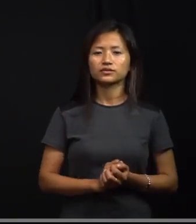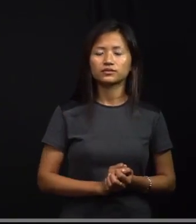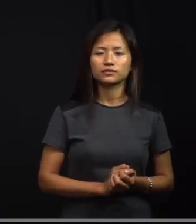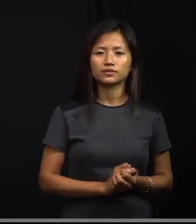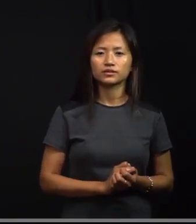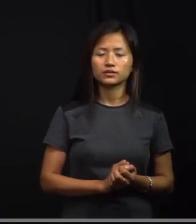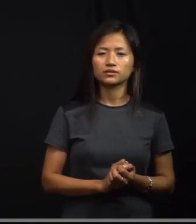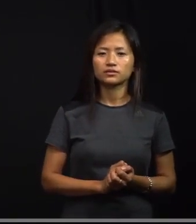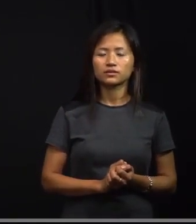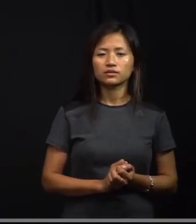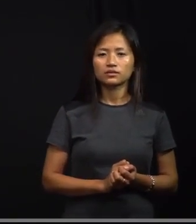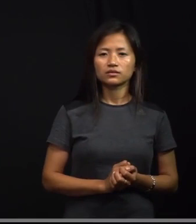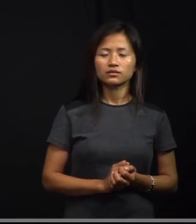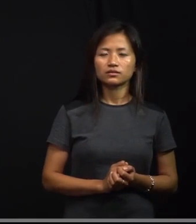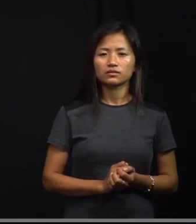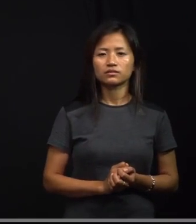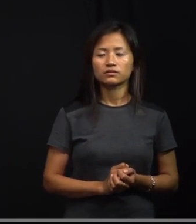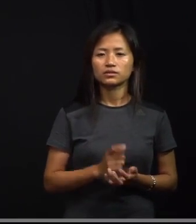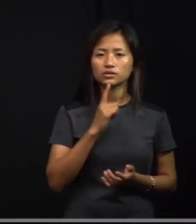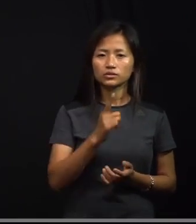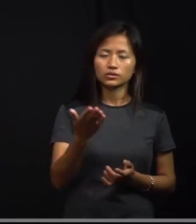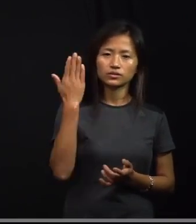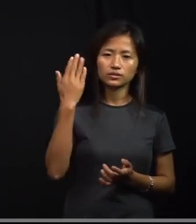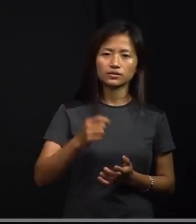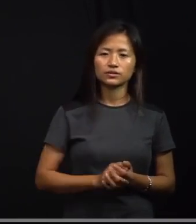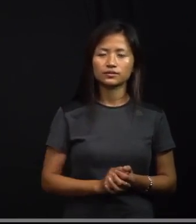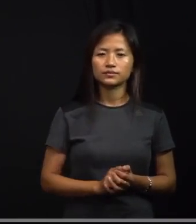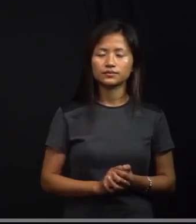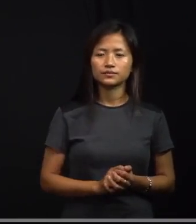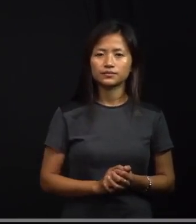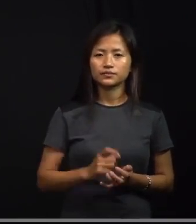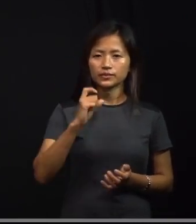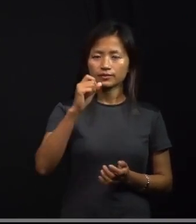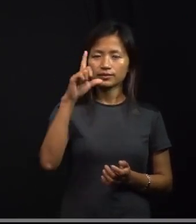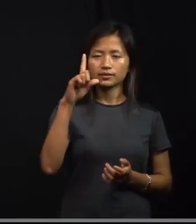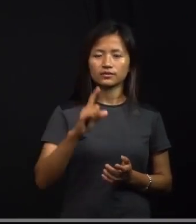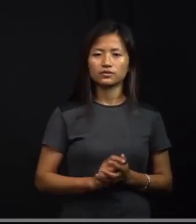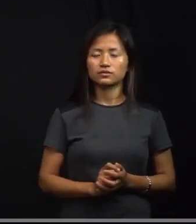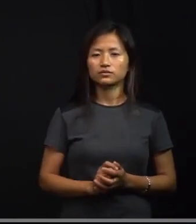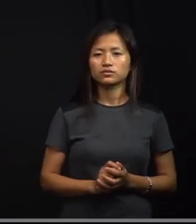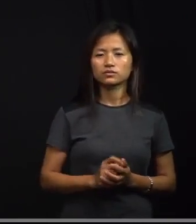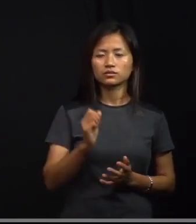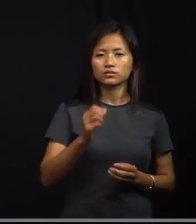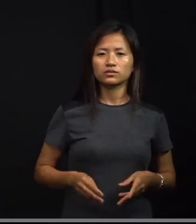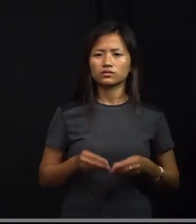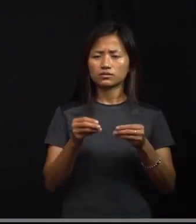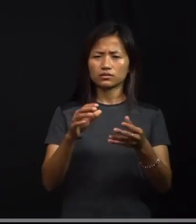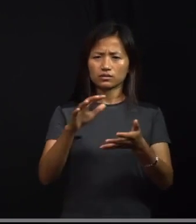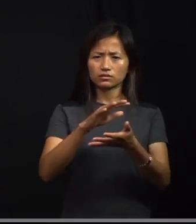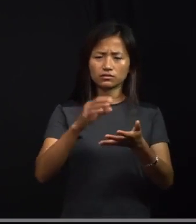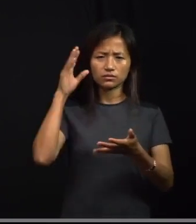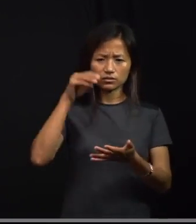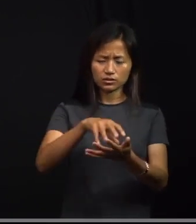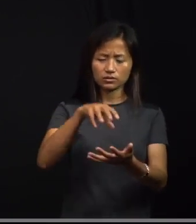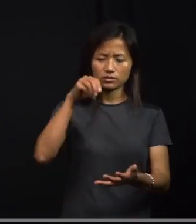So what do you mean by systematic? Like I told you earlier, you are in class 11, so we don't give you concepts that are learned